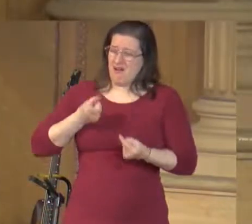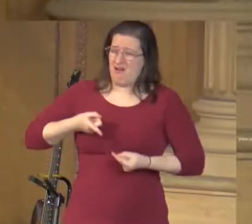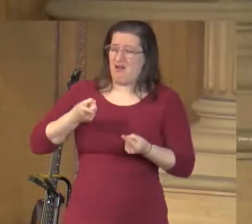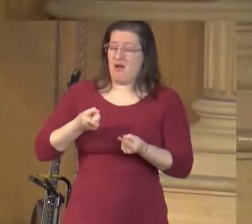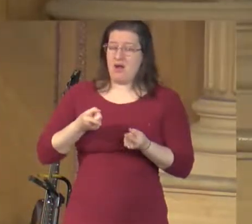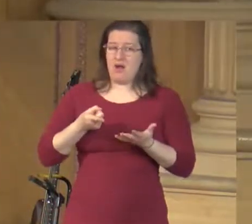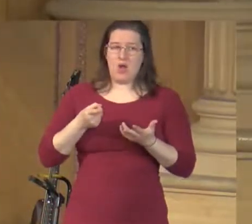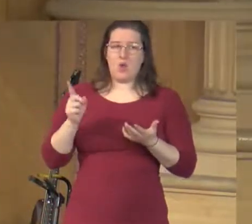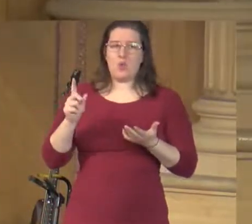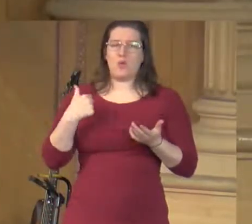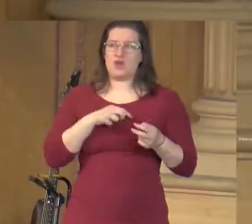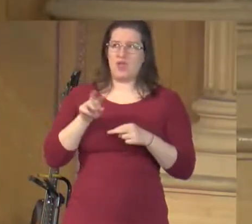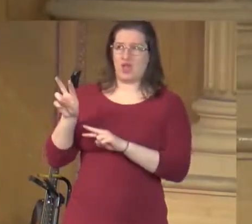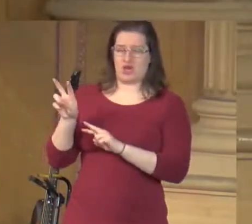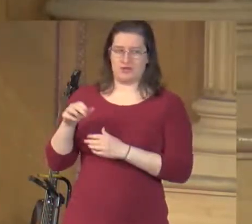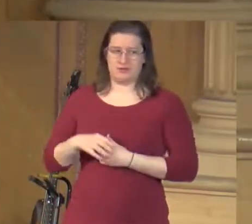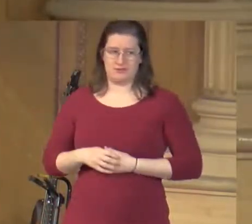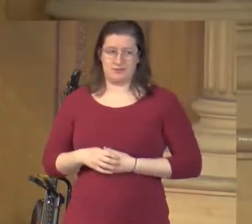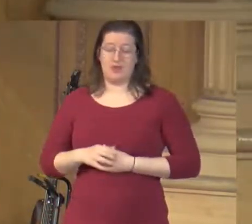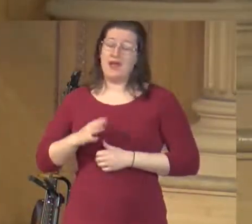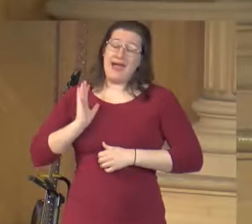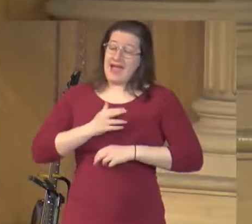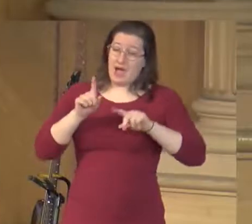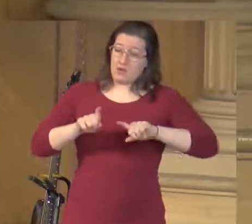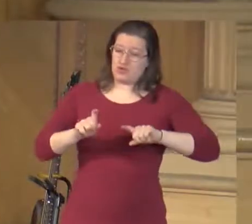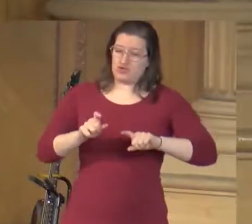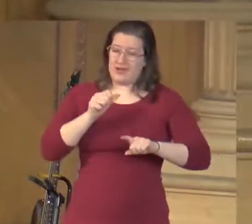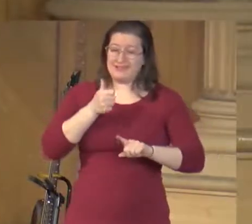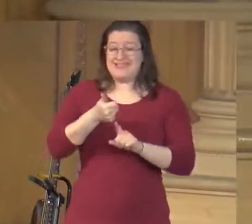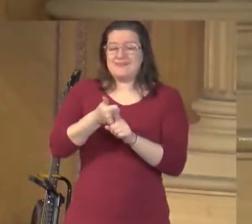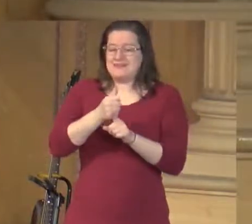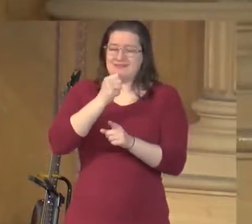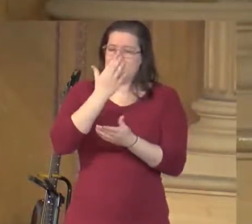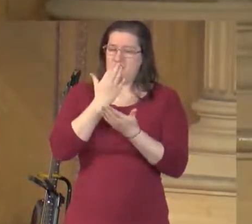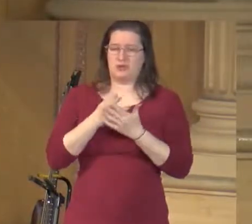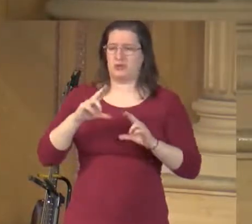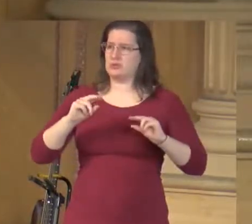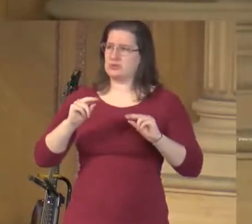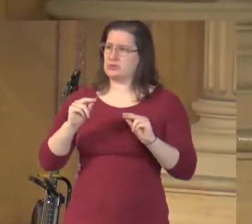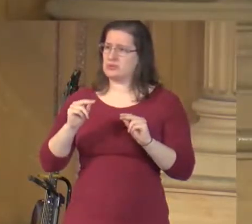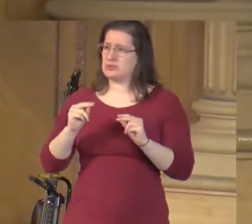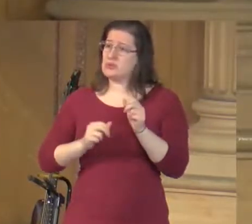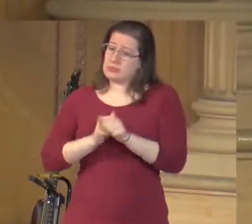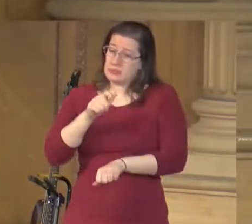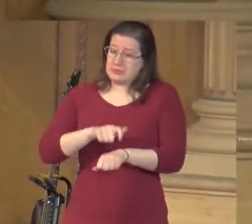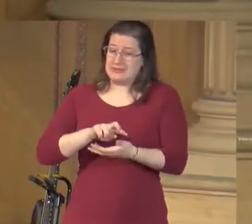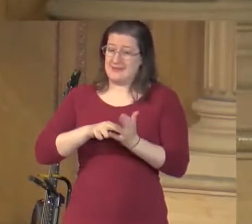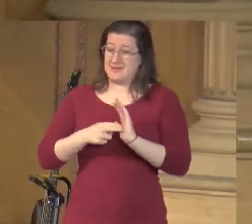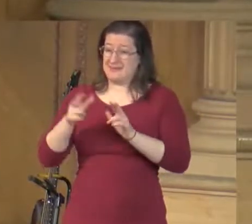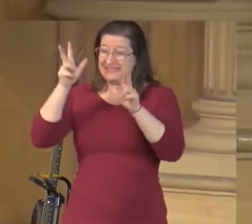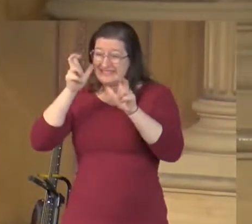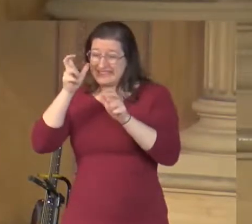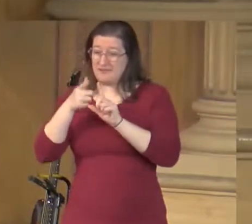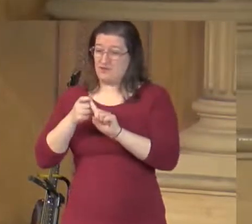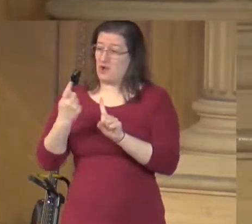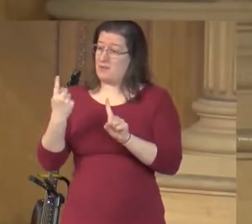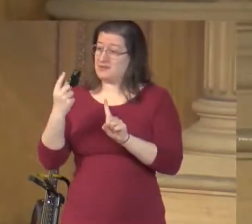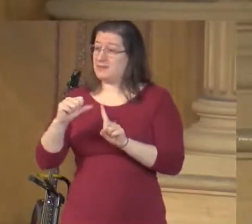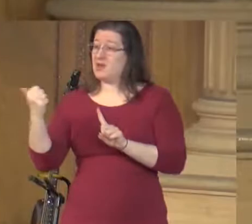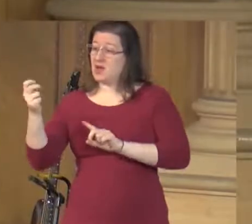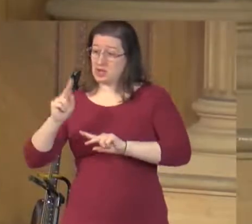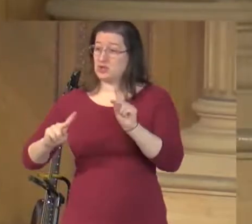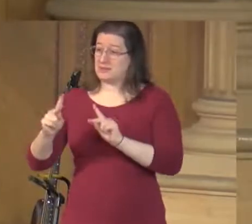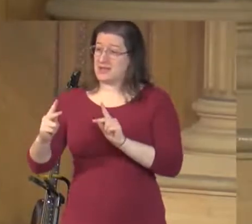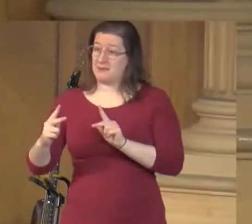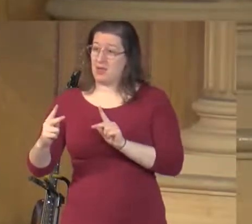The trials that we go through are not good. In fact, many of them come from sheer evil in somebody else. But some of the